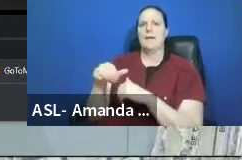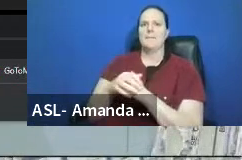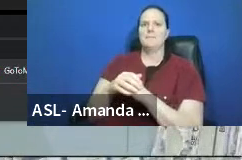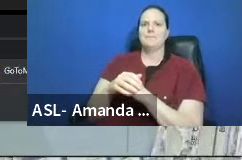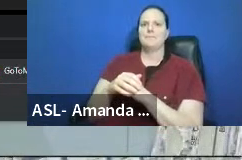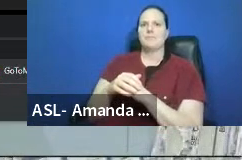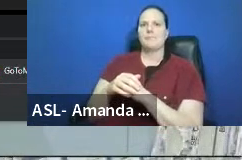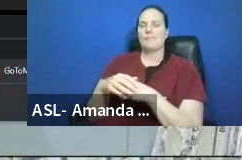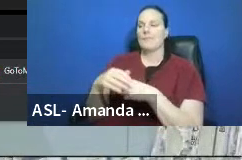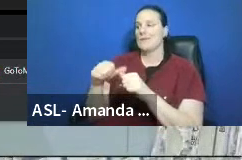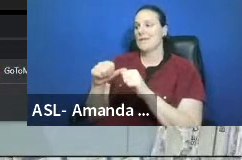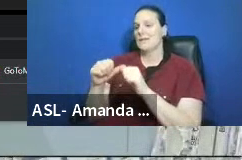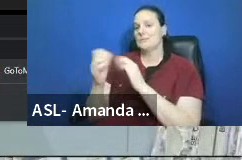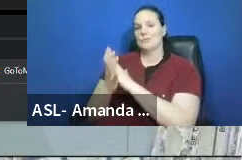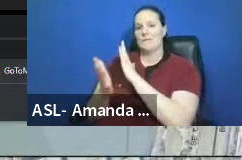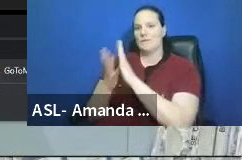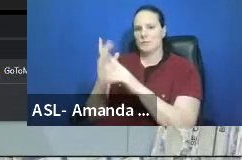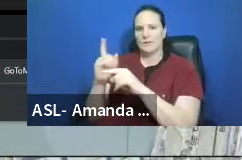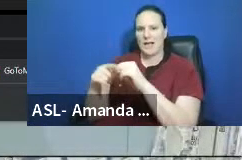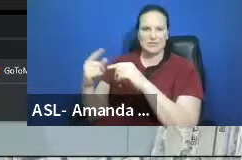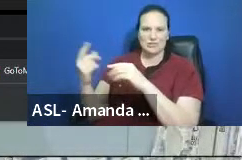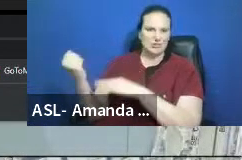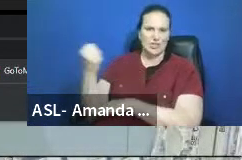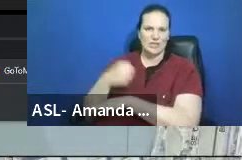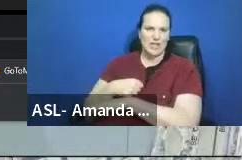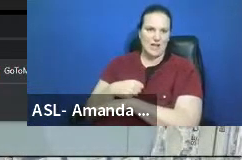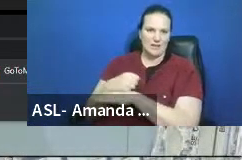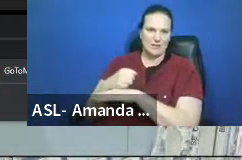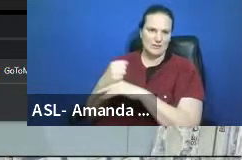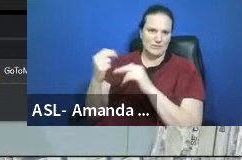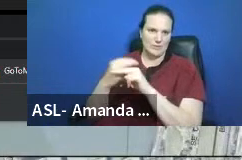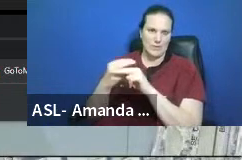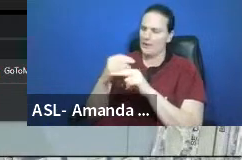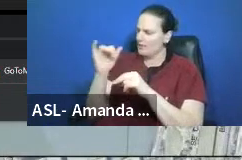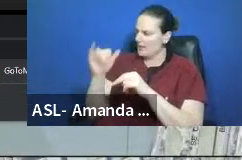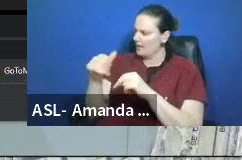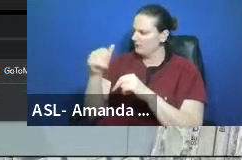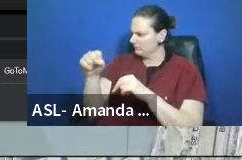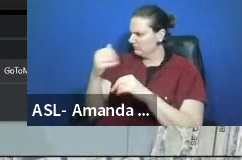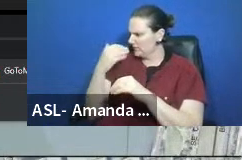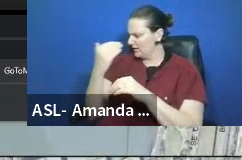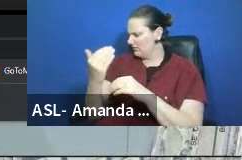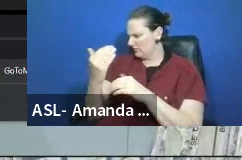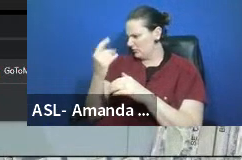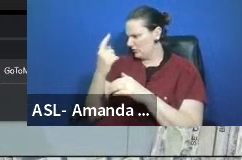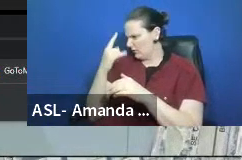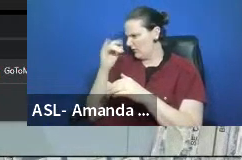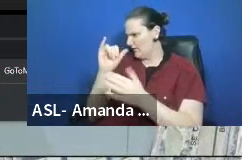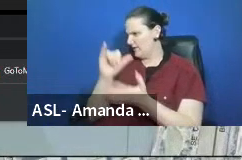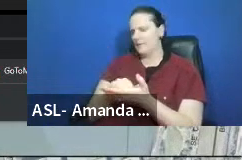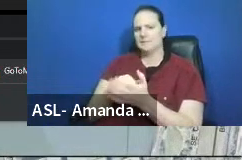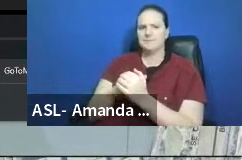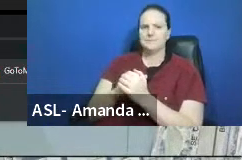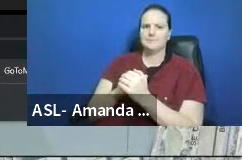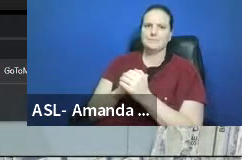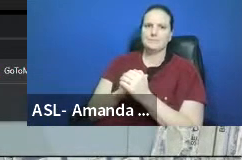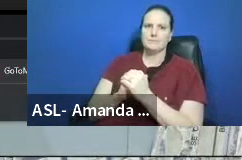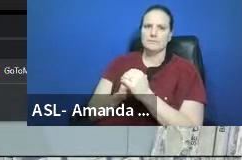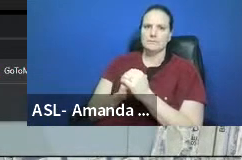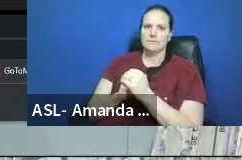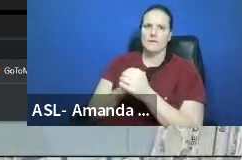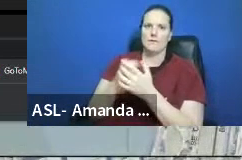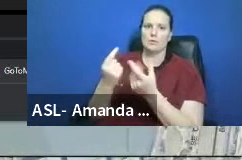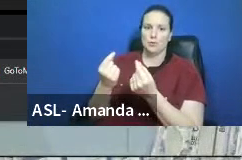and keep traffic going? Because we can't just shut down the freeway, right? Thank you. That's what I was looking for. Yeah. Exactly. So the offset of the